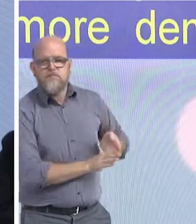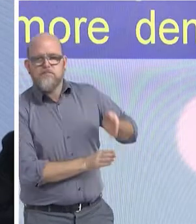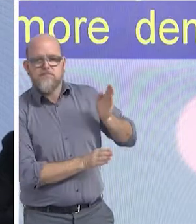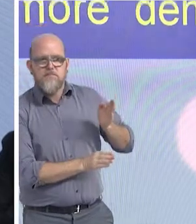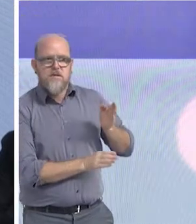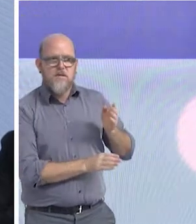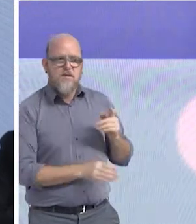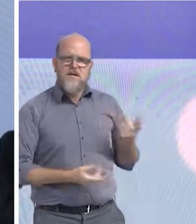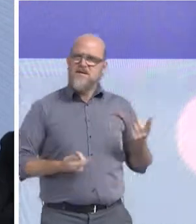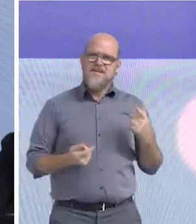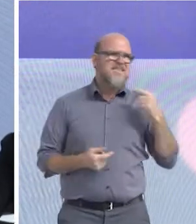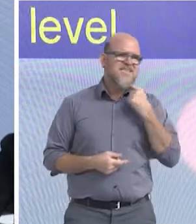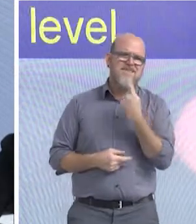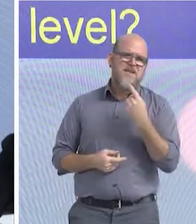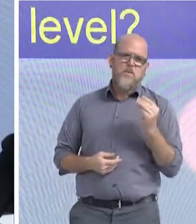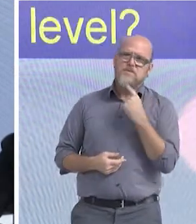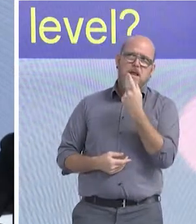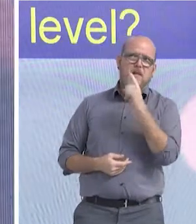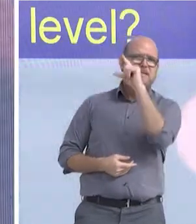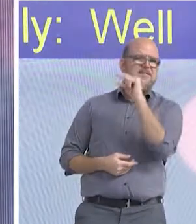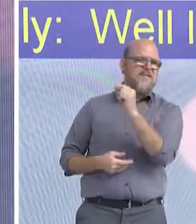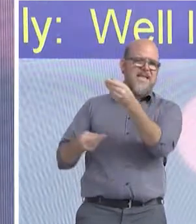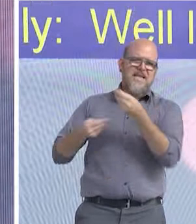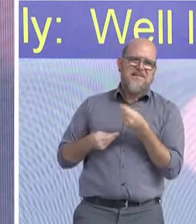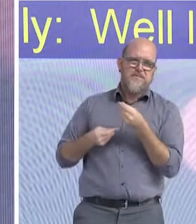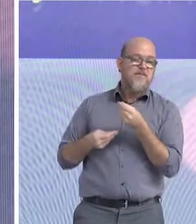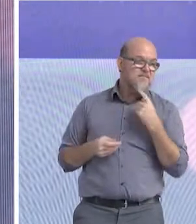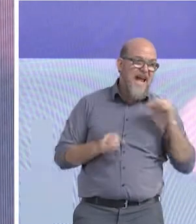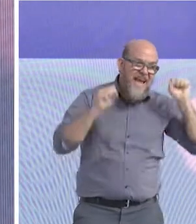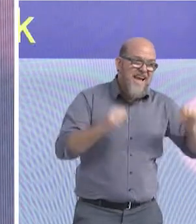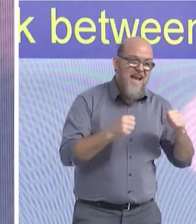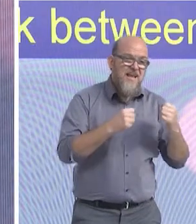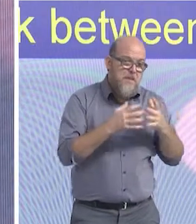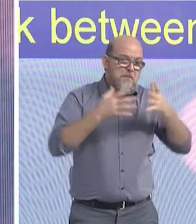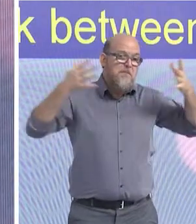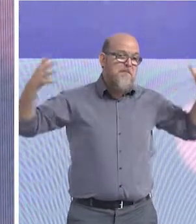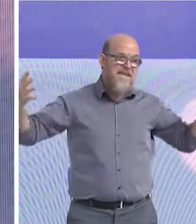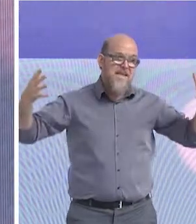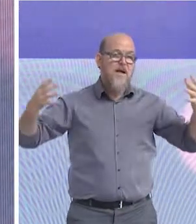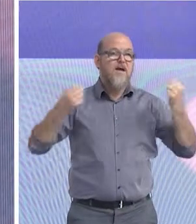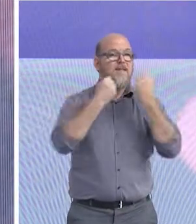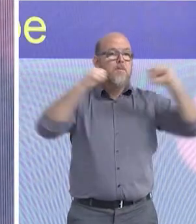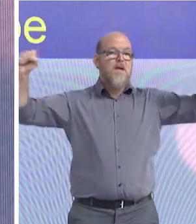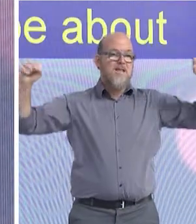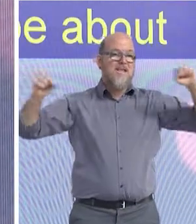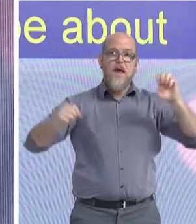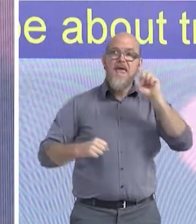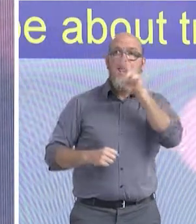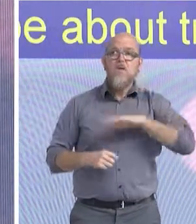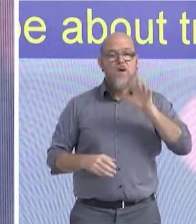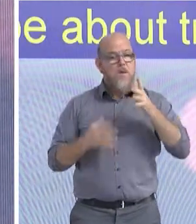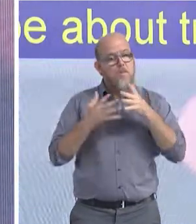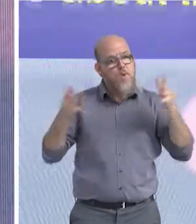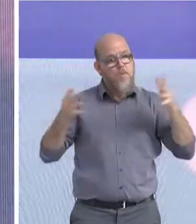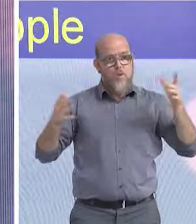level? Well, I know a lot of the talk between now and May will be about trying to make people identify more